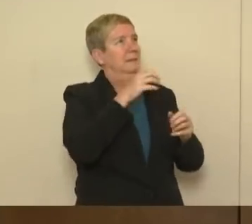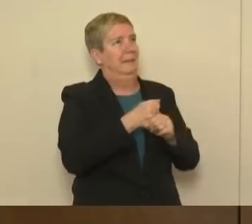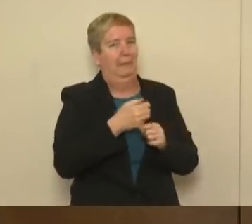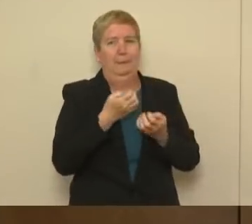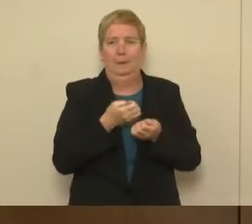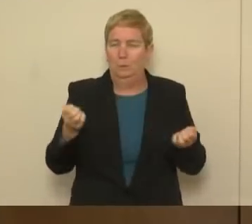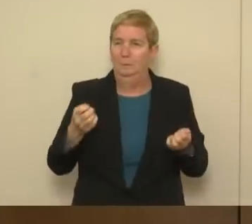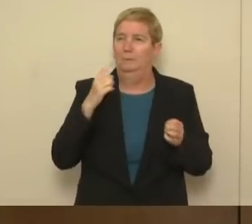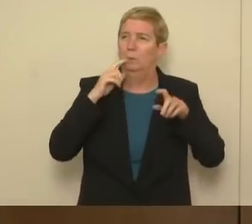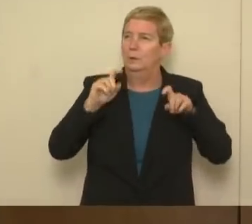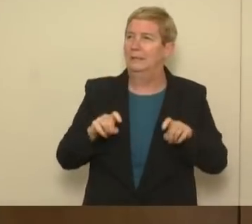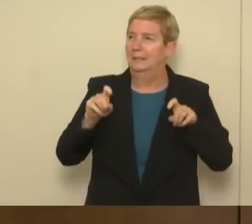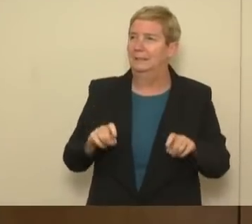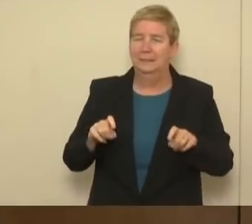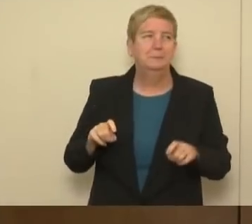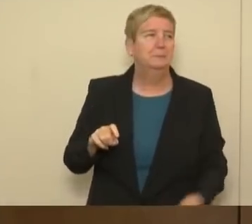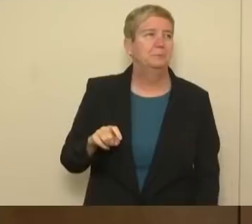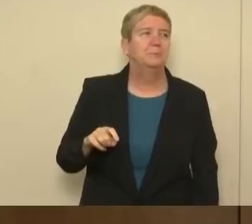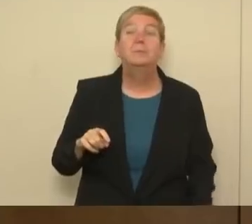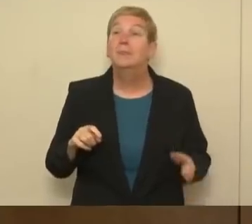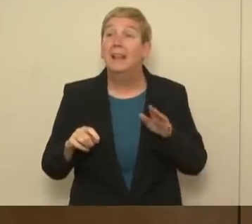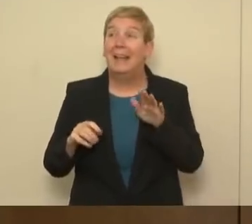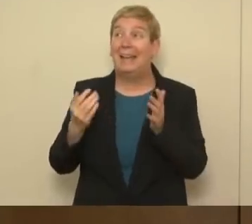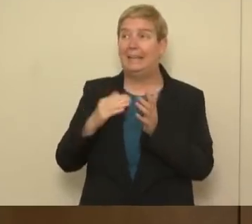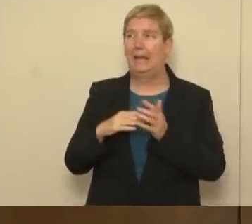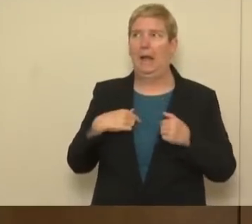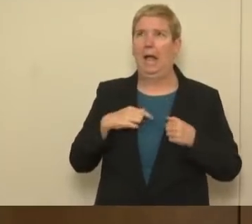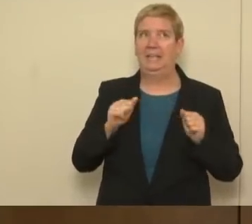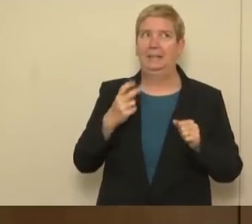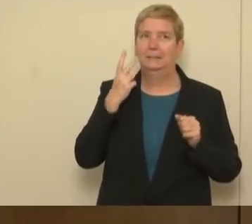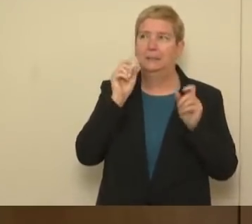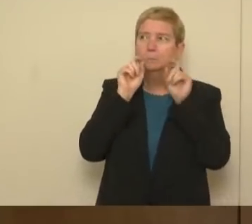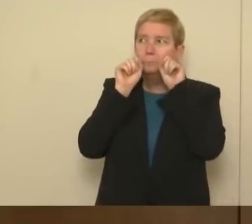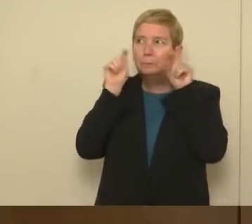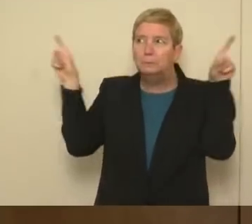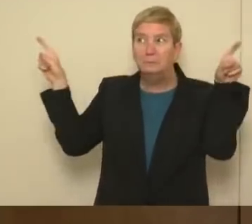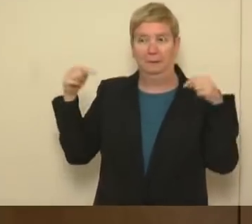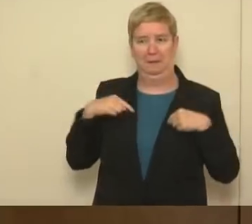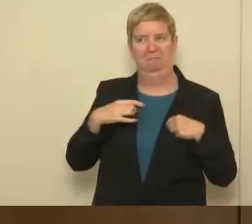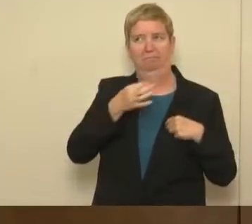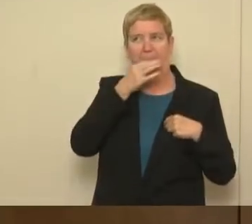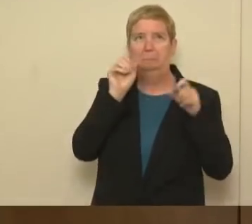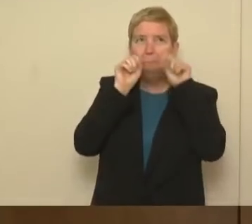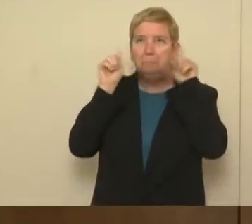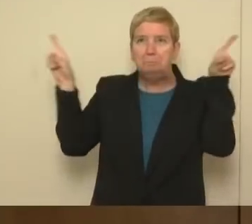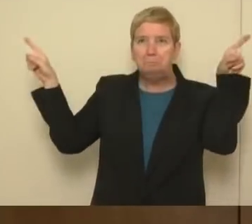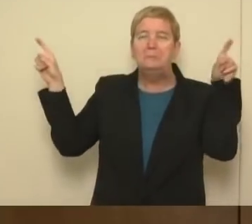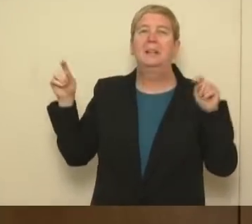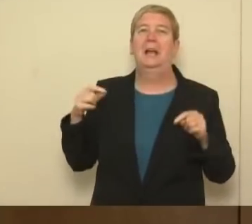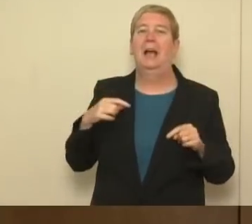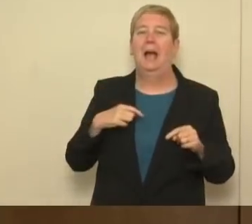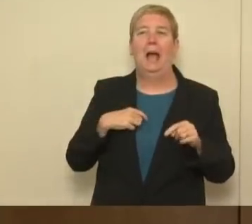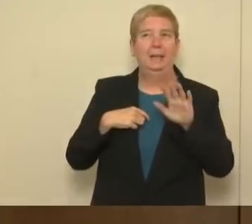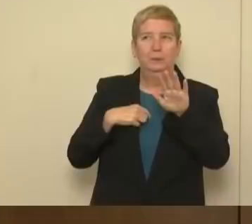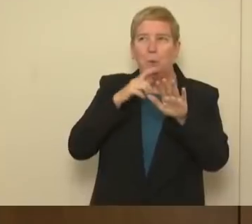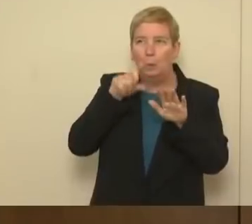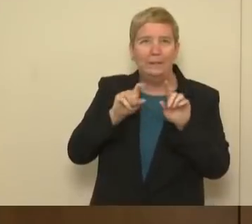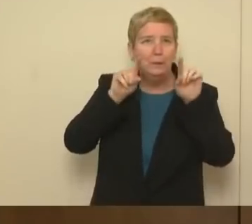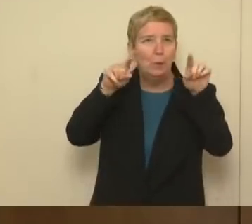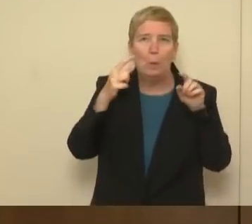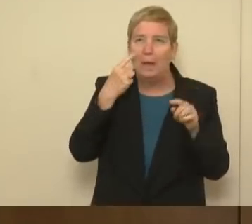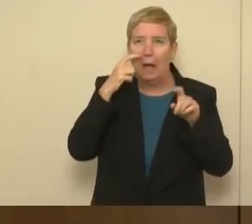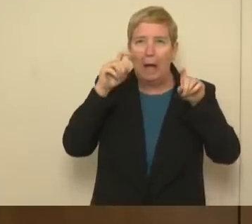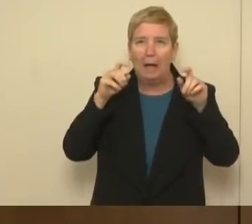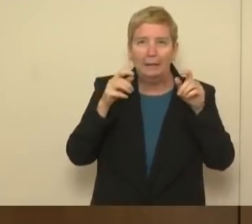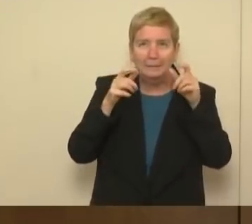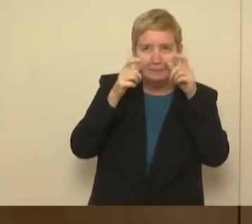to. And I can see, Dr. Scrace, I've got great peripheral vision. I just want everyone to know I don't need to go to the optometrist, because I can see